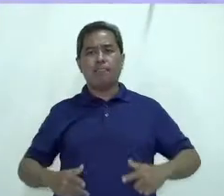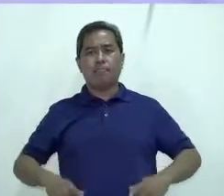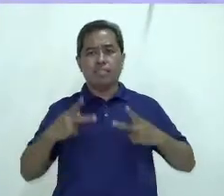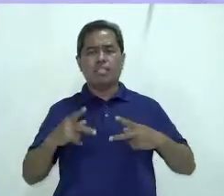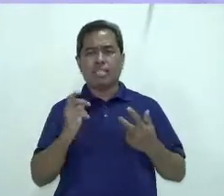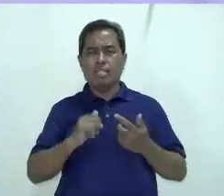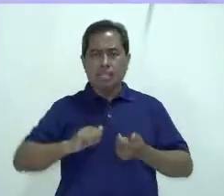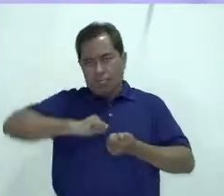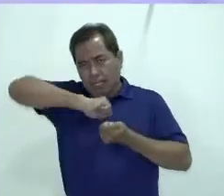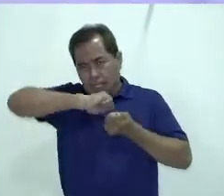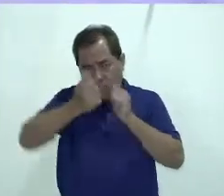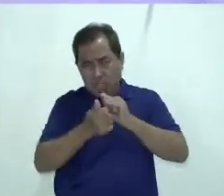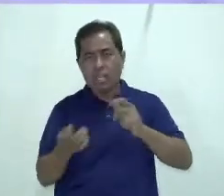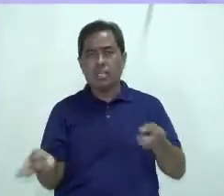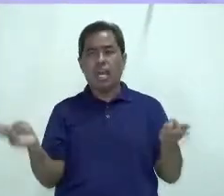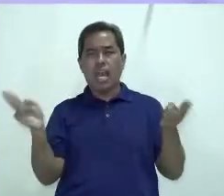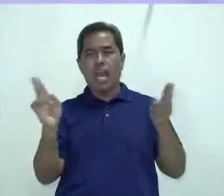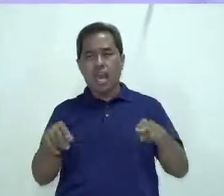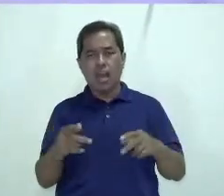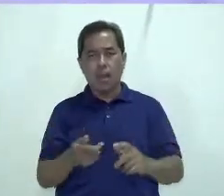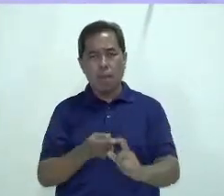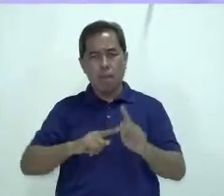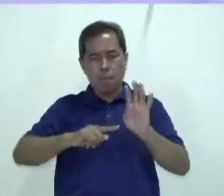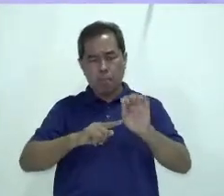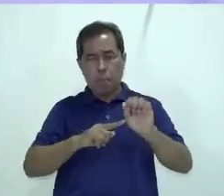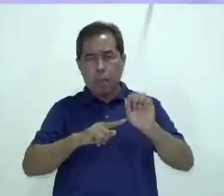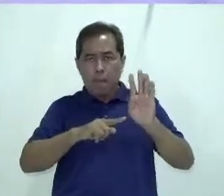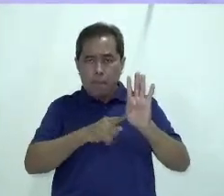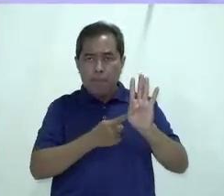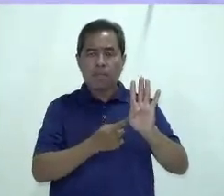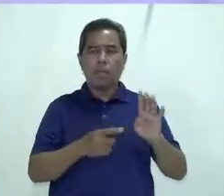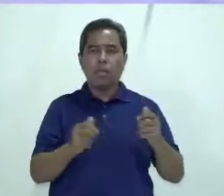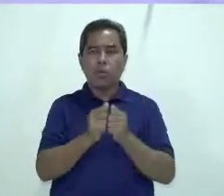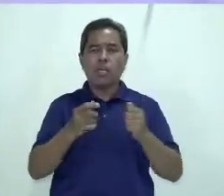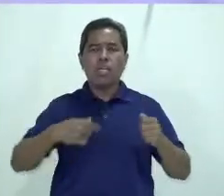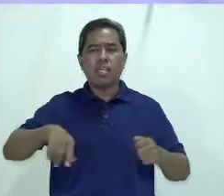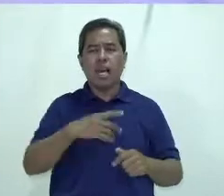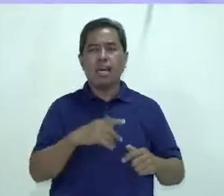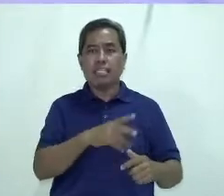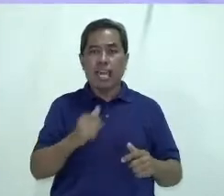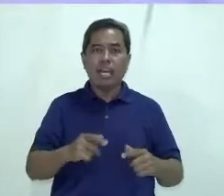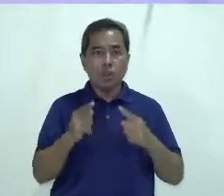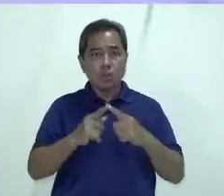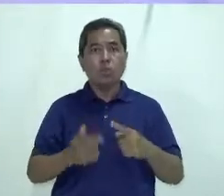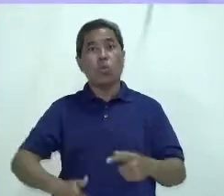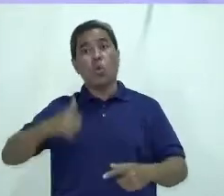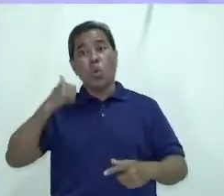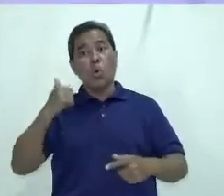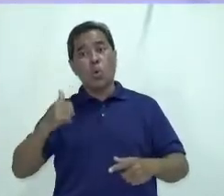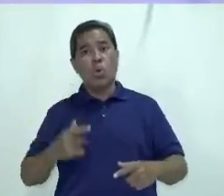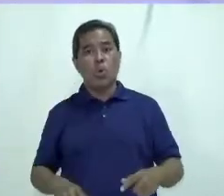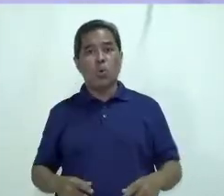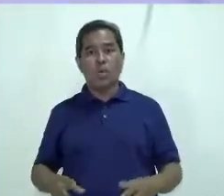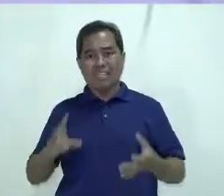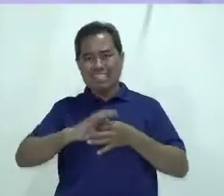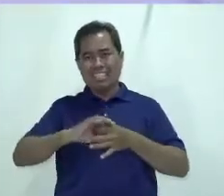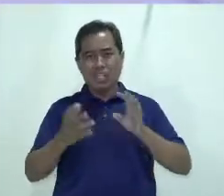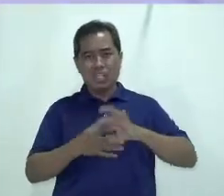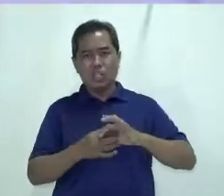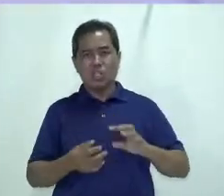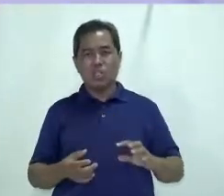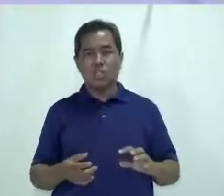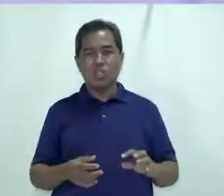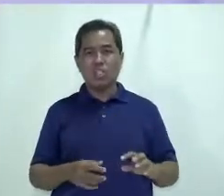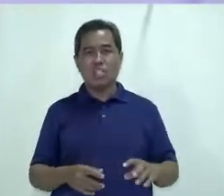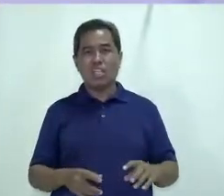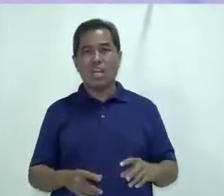happens, beginning with us and rippling to others. That's what happened here. You see, the chains that were loose were not just